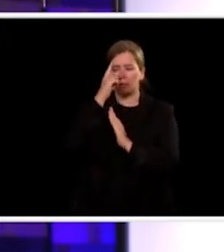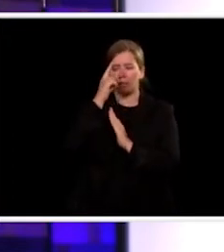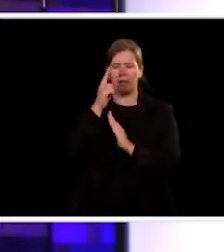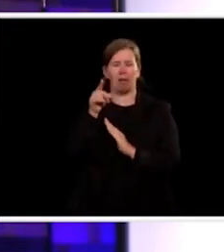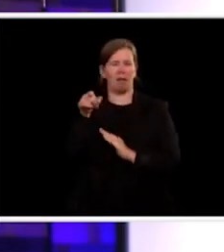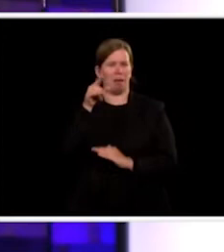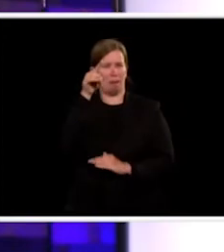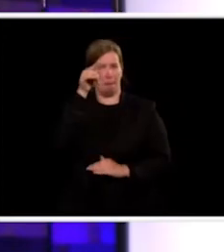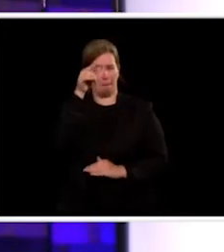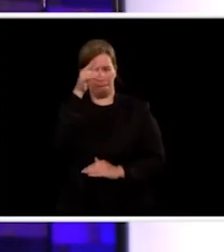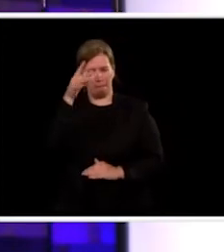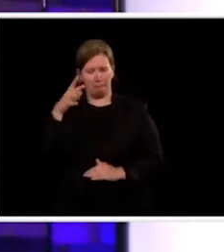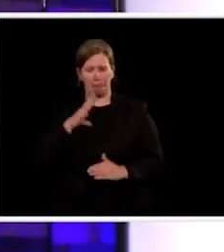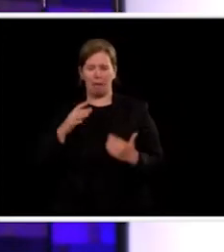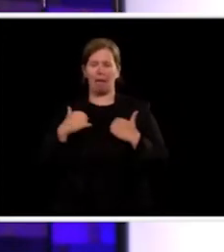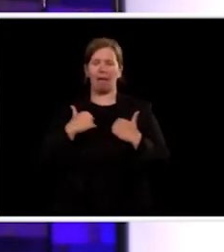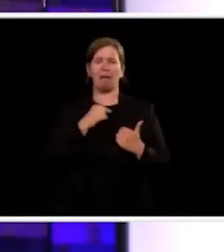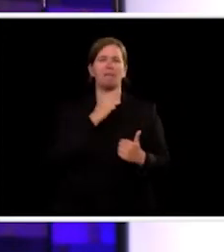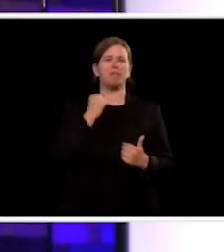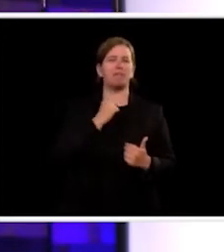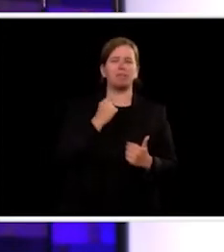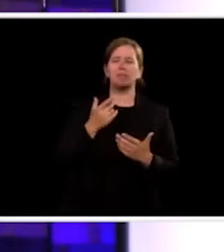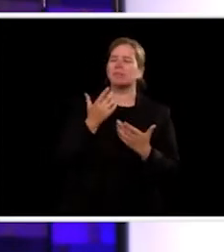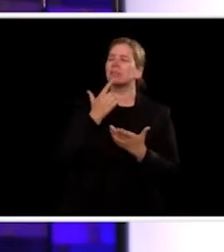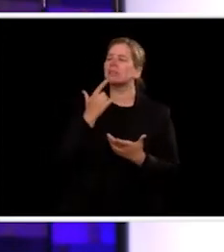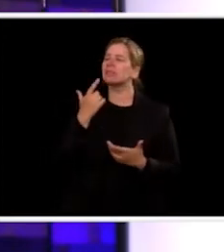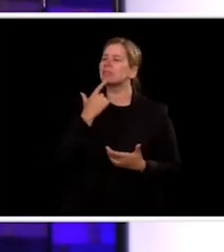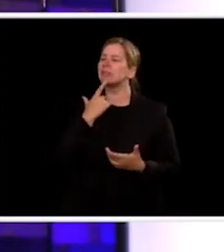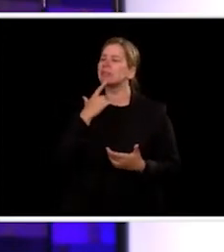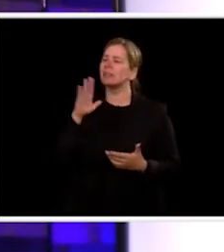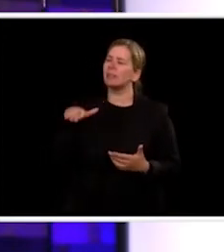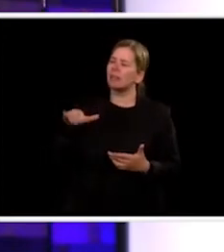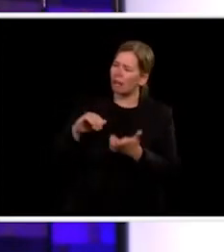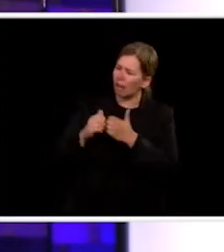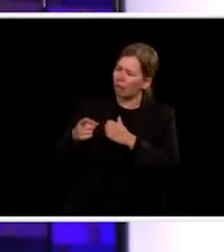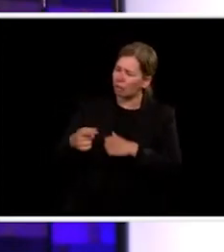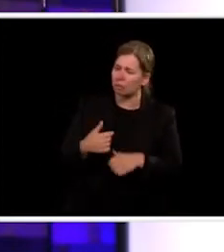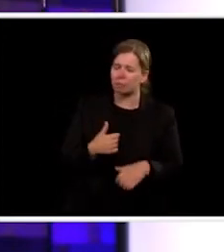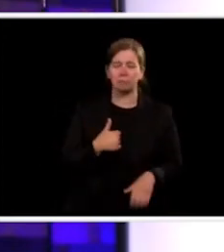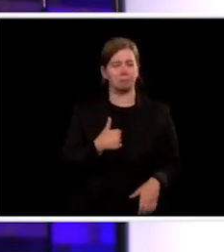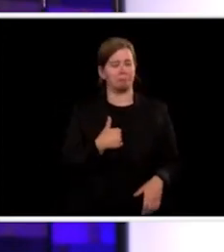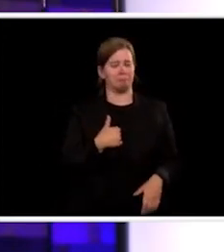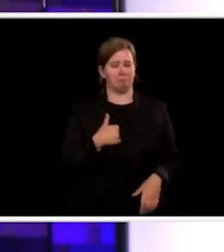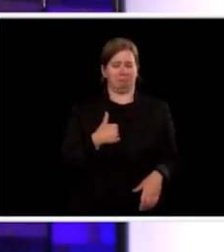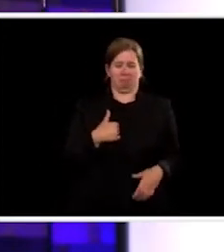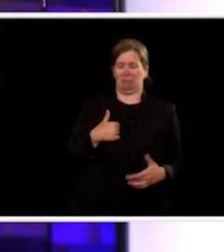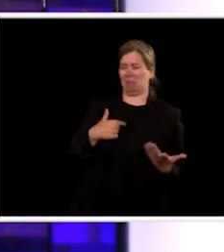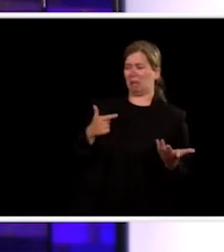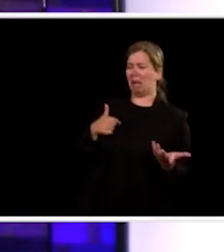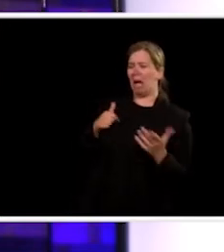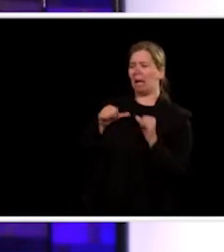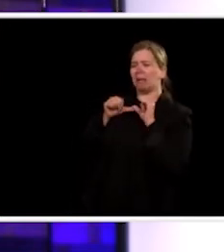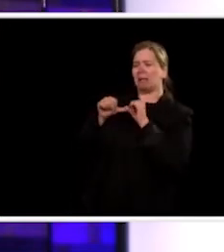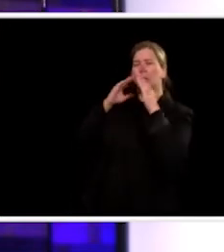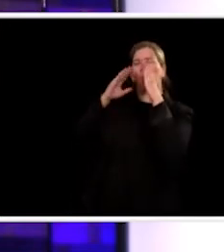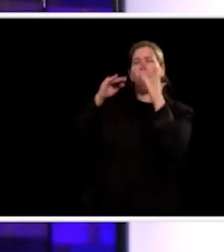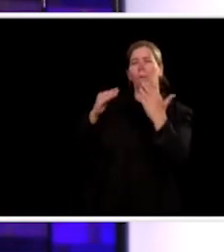chaplain, comes in and asks how I'm doing. I shrugged and said, "I'm staying